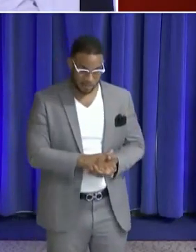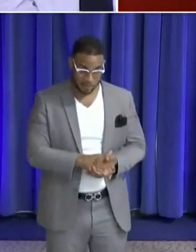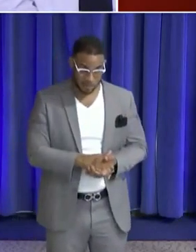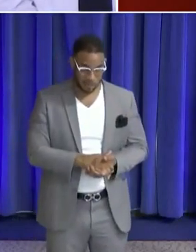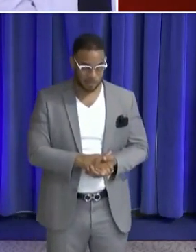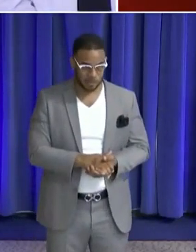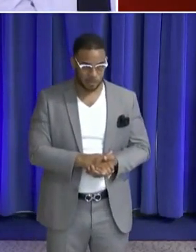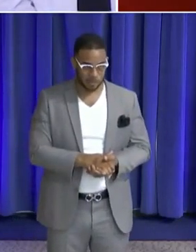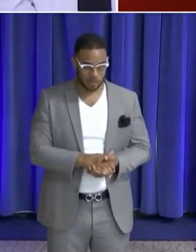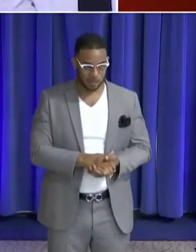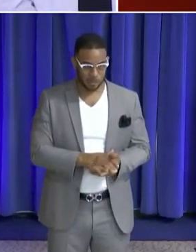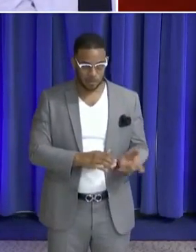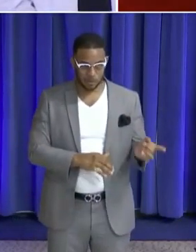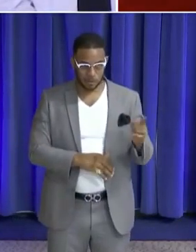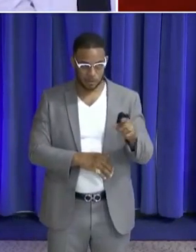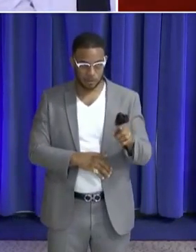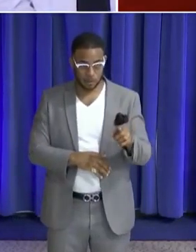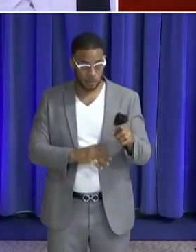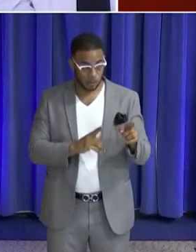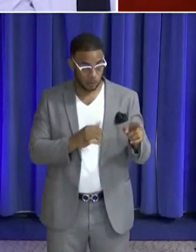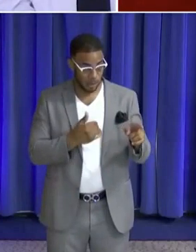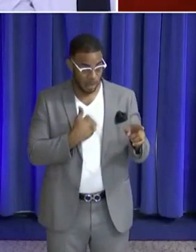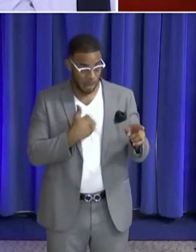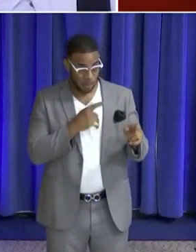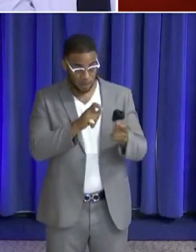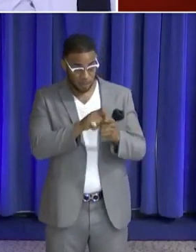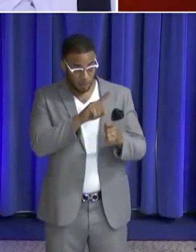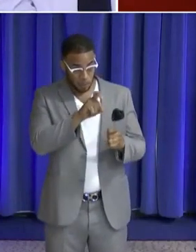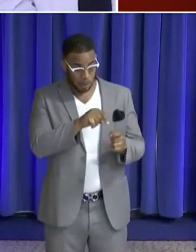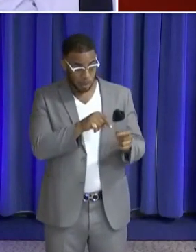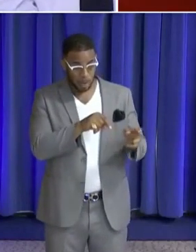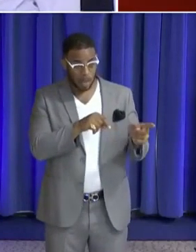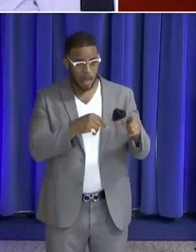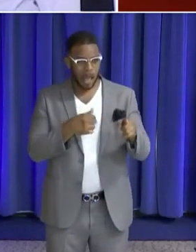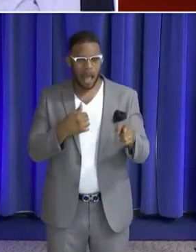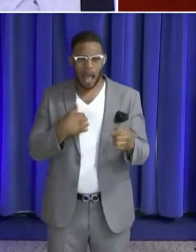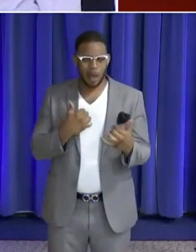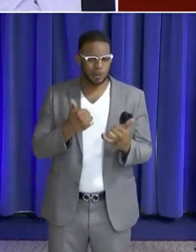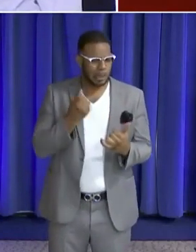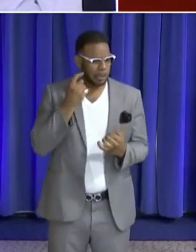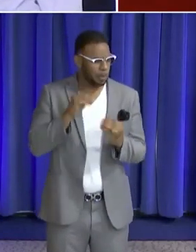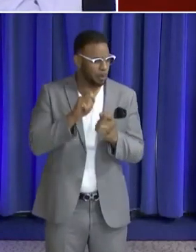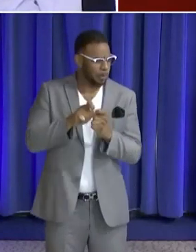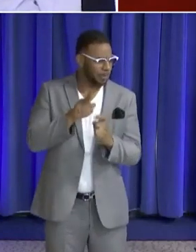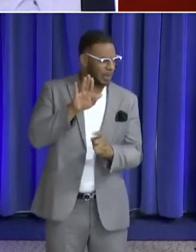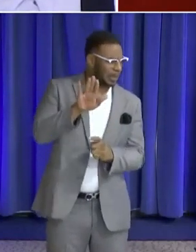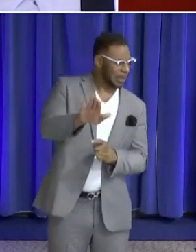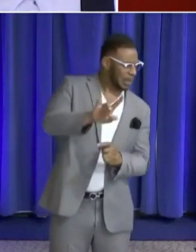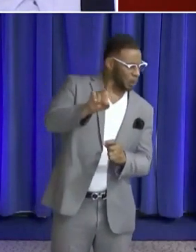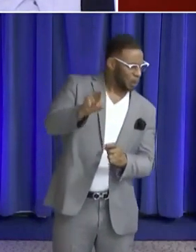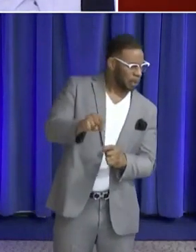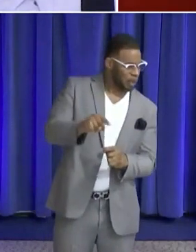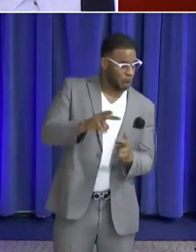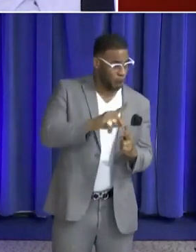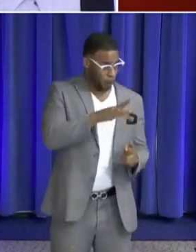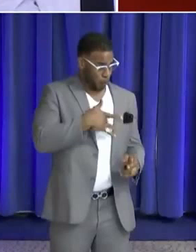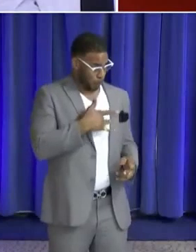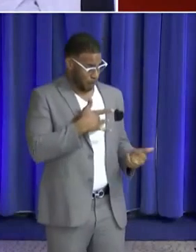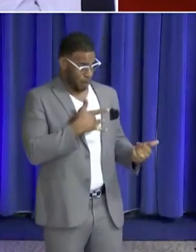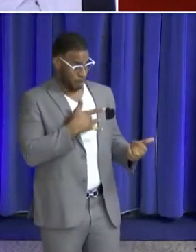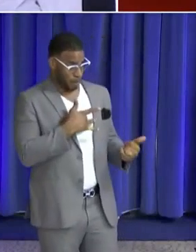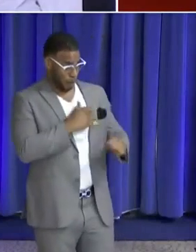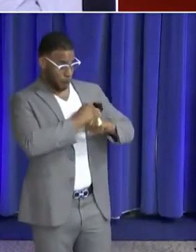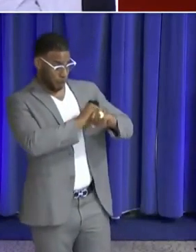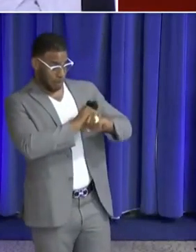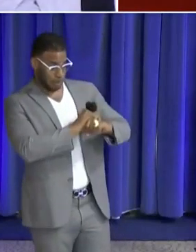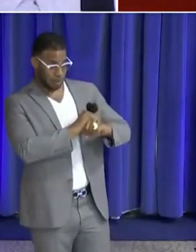bit. I mean, do you have a specific question? I was just trying to understand more specifically whether you felt that the